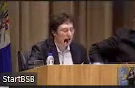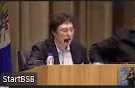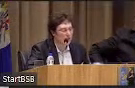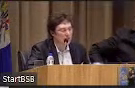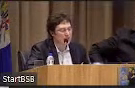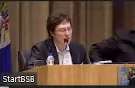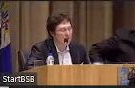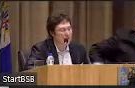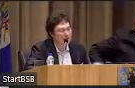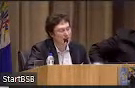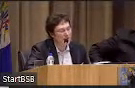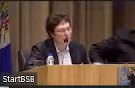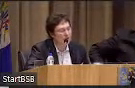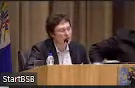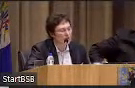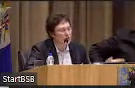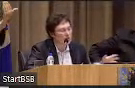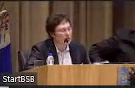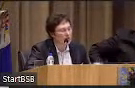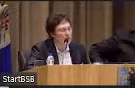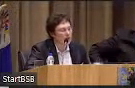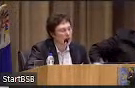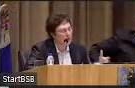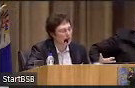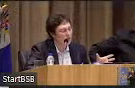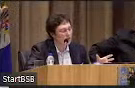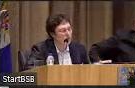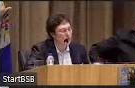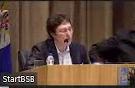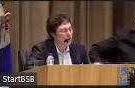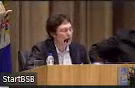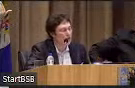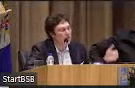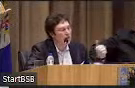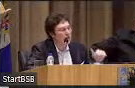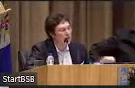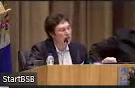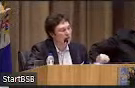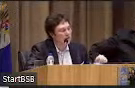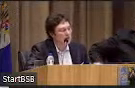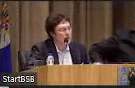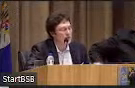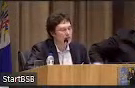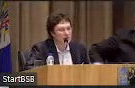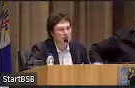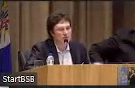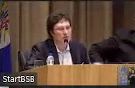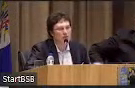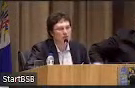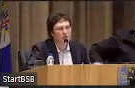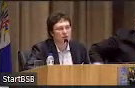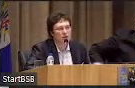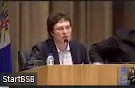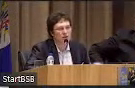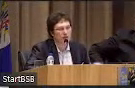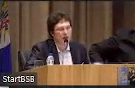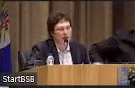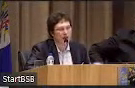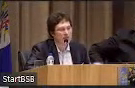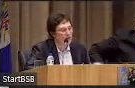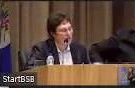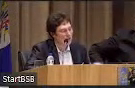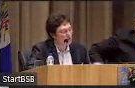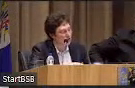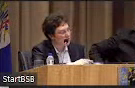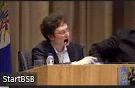the extraction by SHC, and this is also an algorithm of regular expression of the